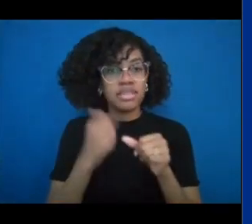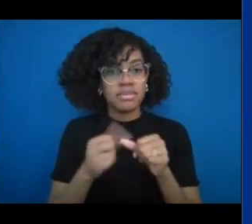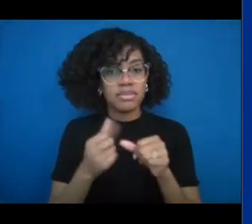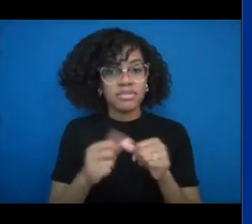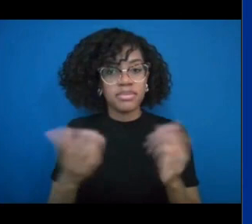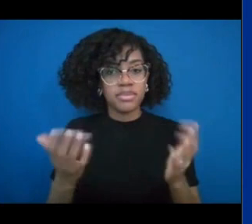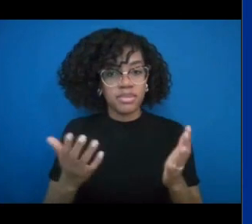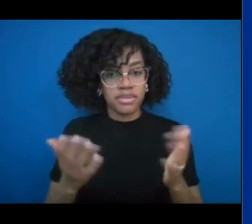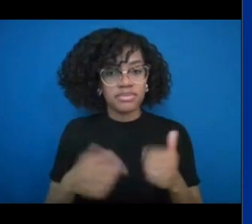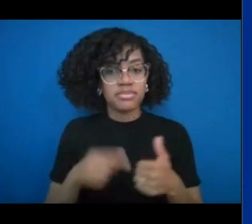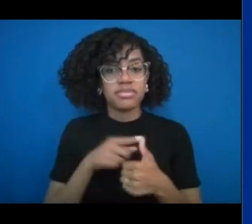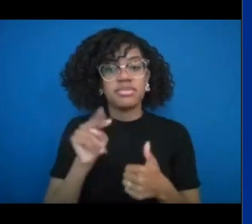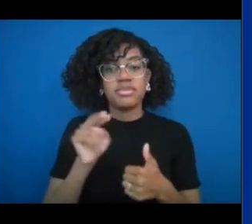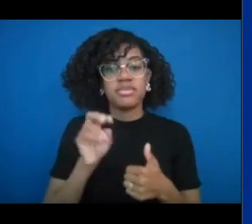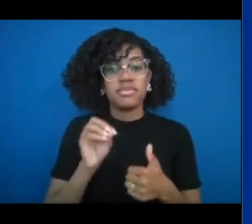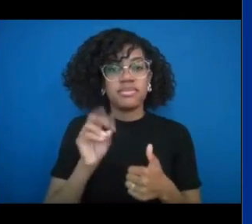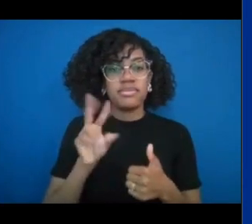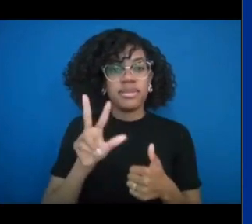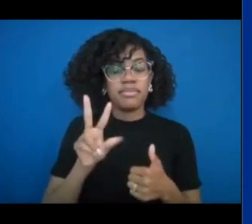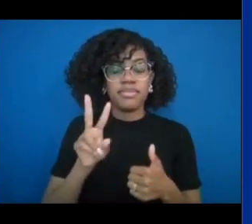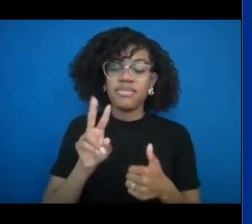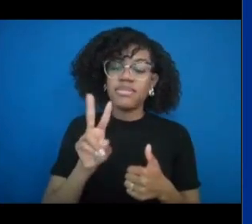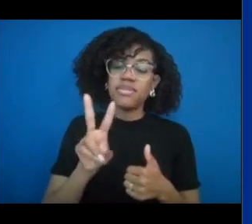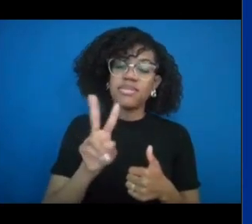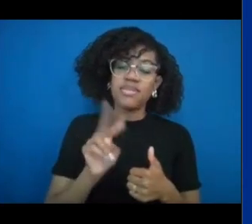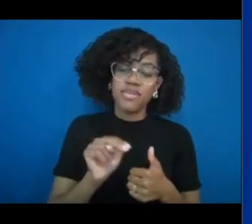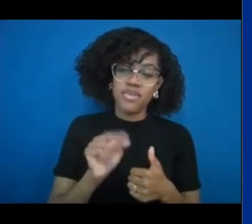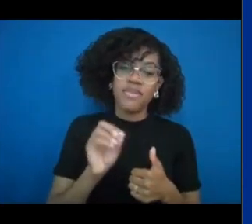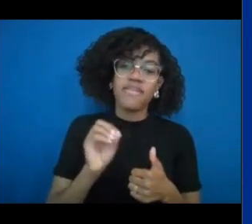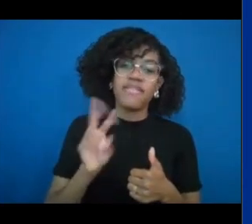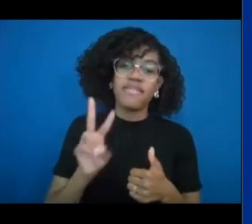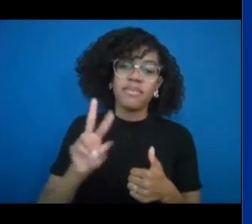are November 30th for letters of intent